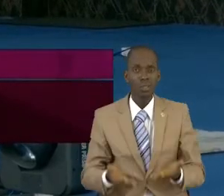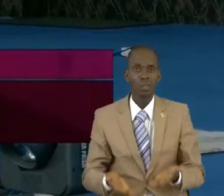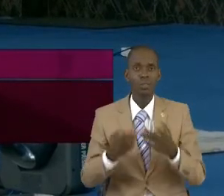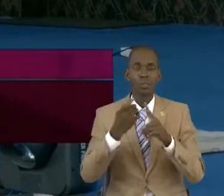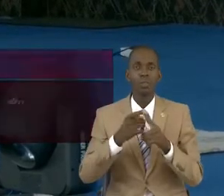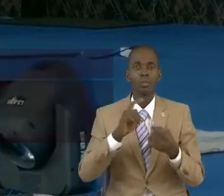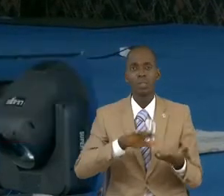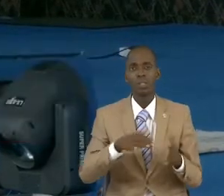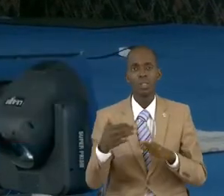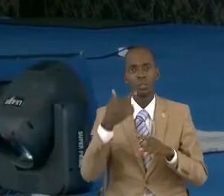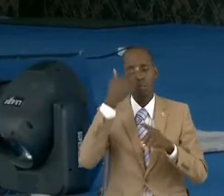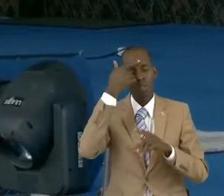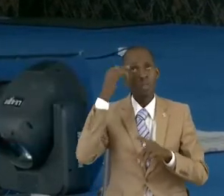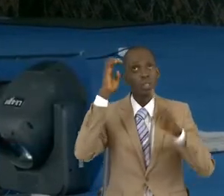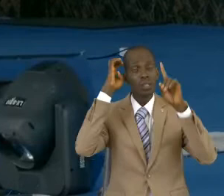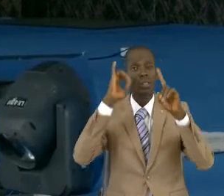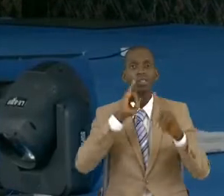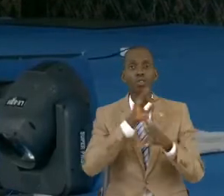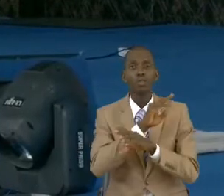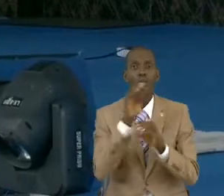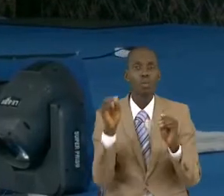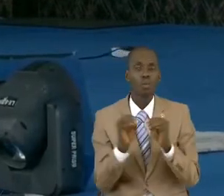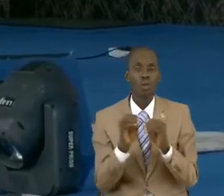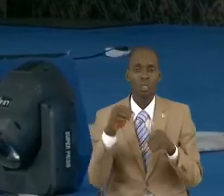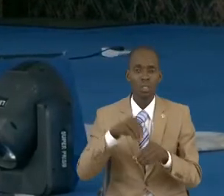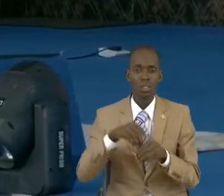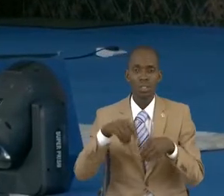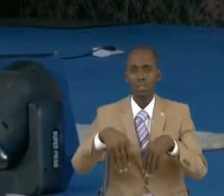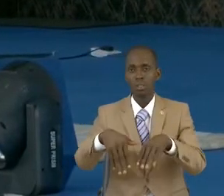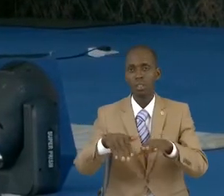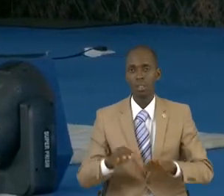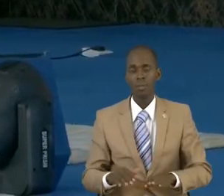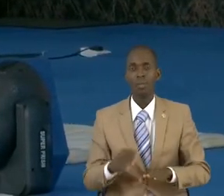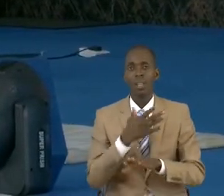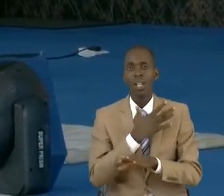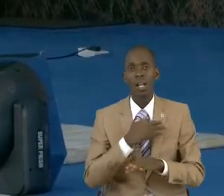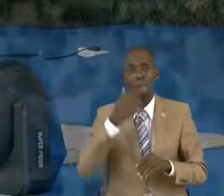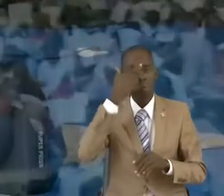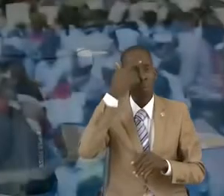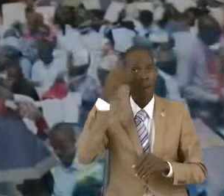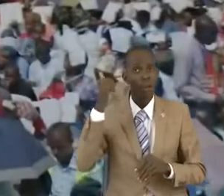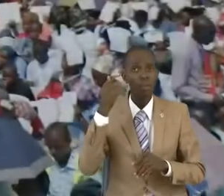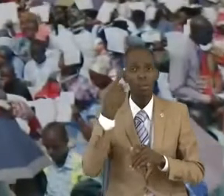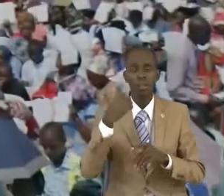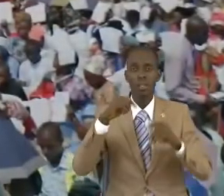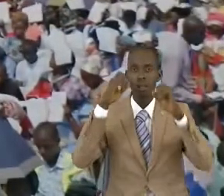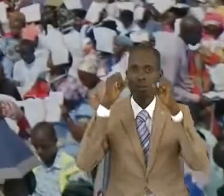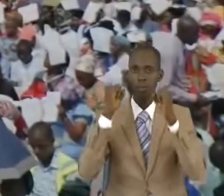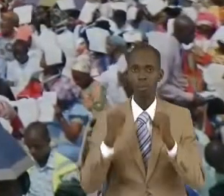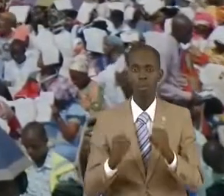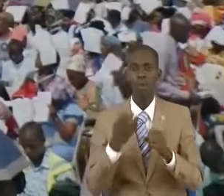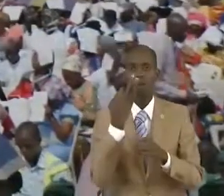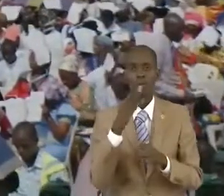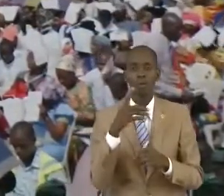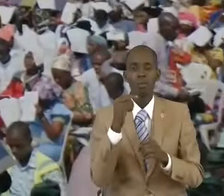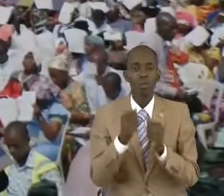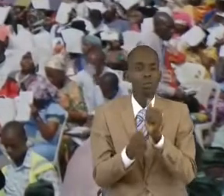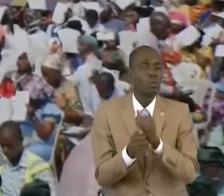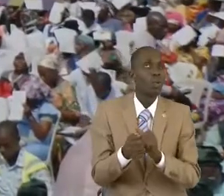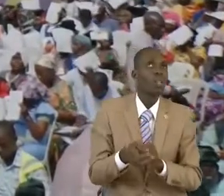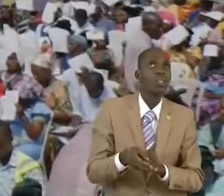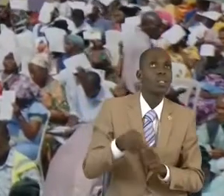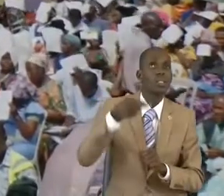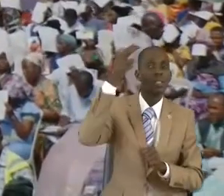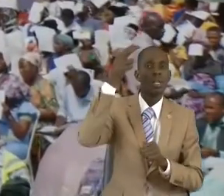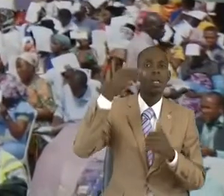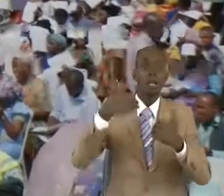the grave, and because the power of the highest has lifted